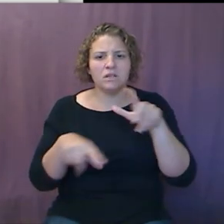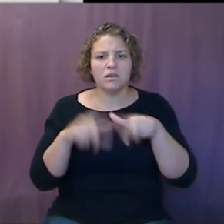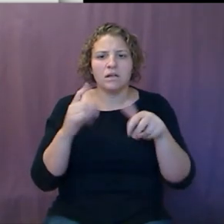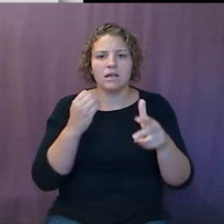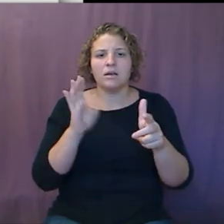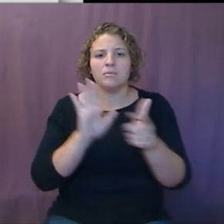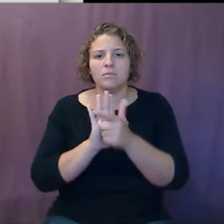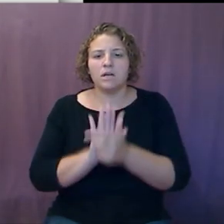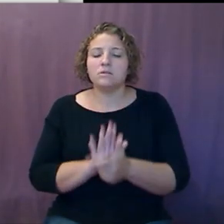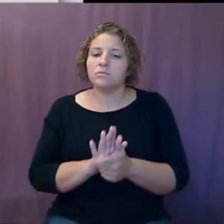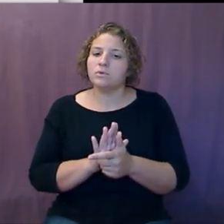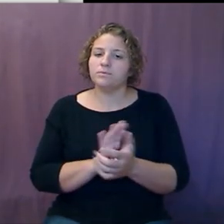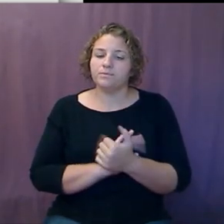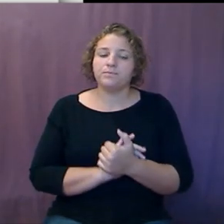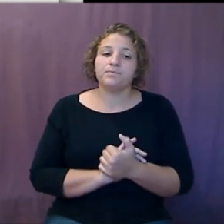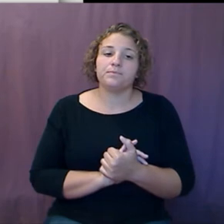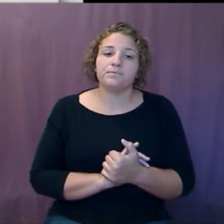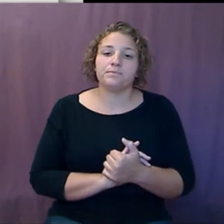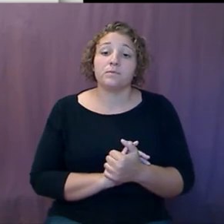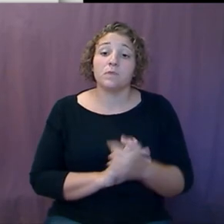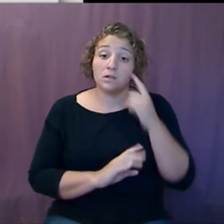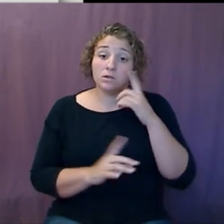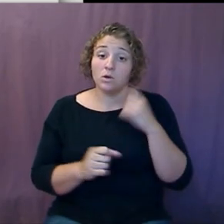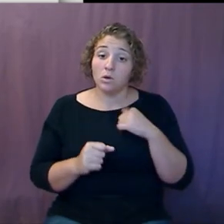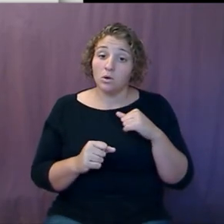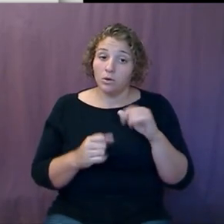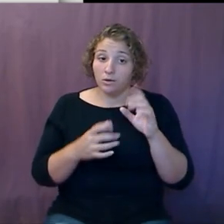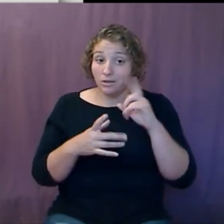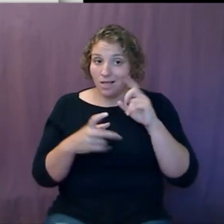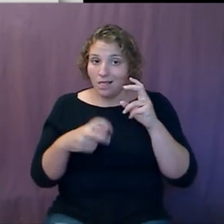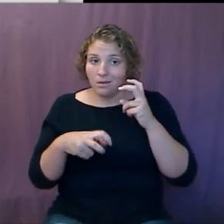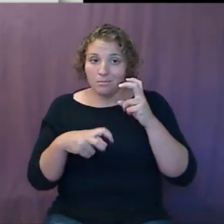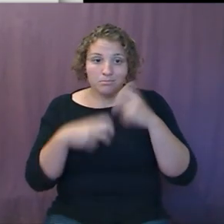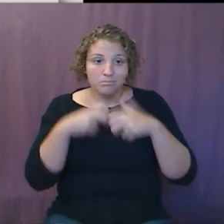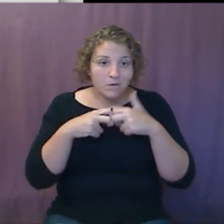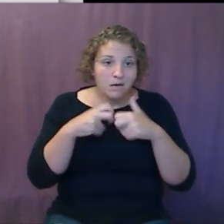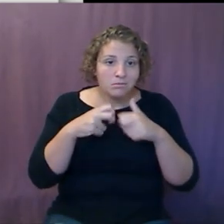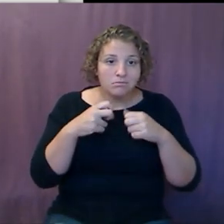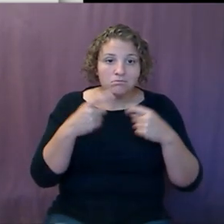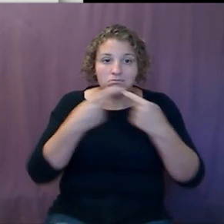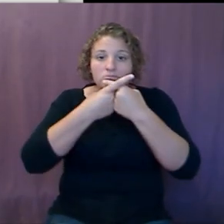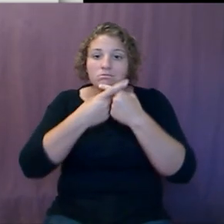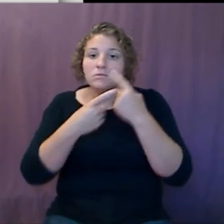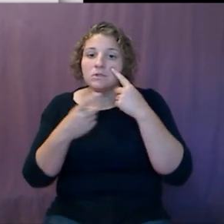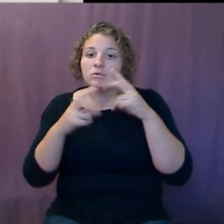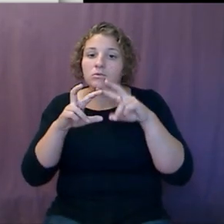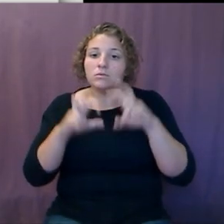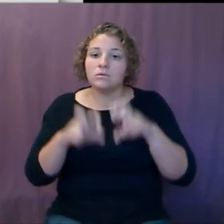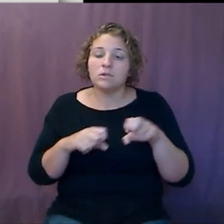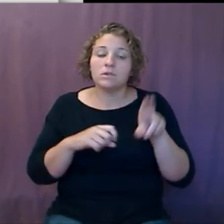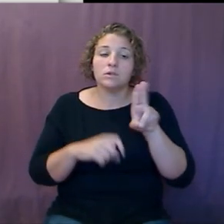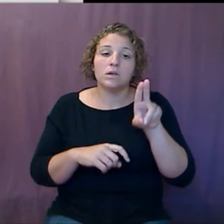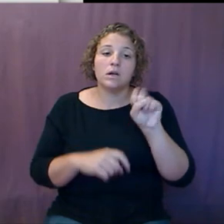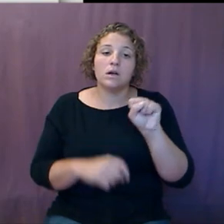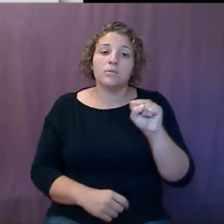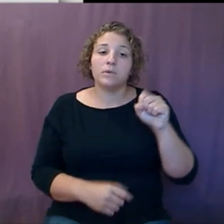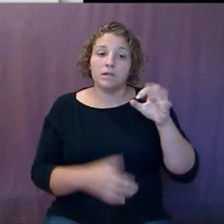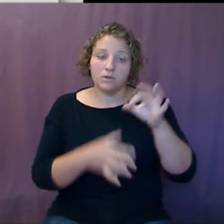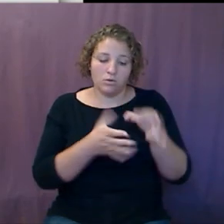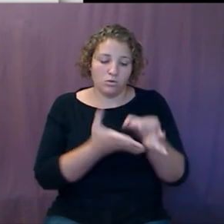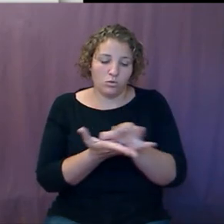worst at best or impossible at worst to address this challenge in harsh environments US Army is introducing tokens that can be incorporated